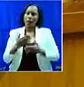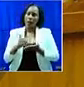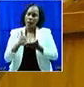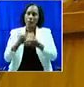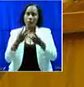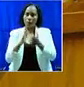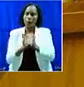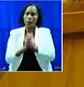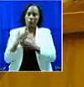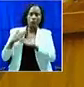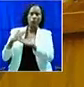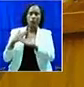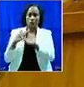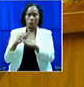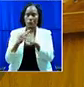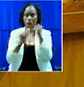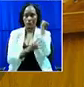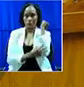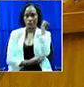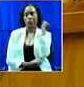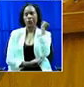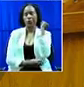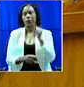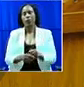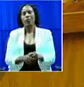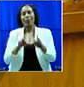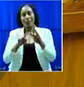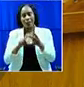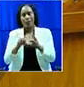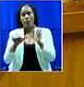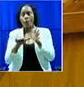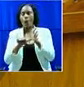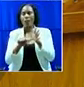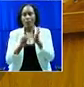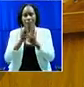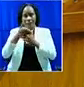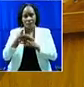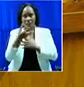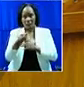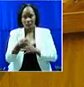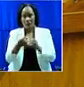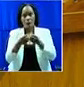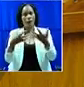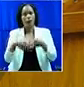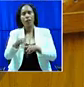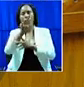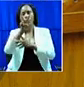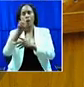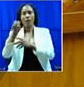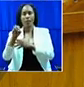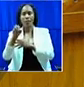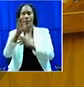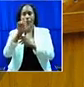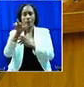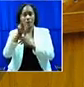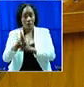we introduced another important intervention in the form of the 200 billion loan guarantee